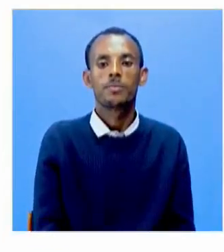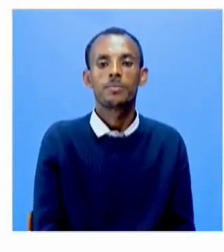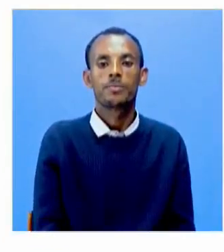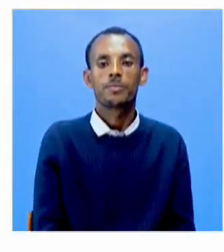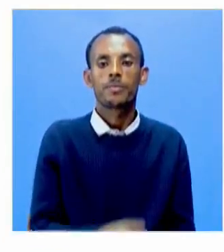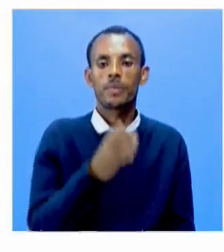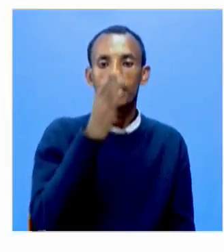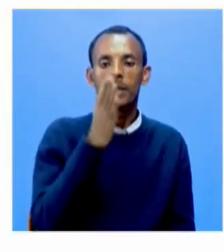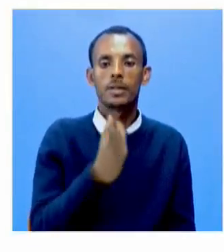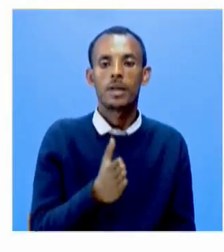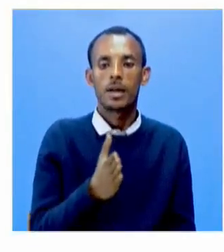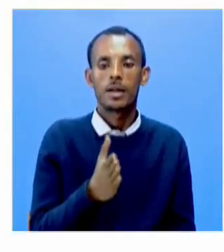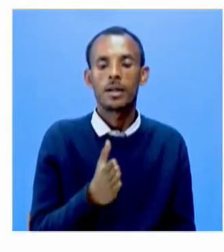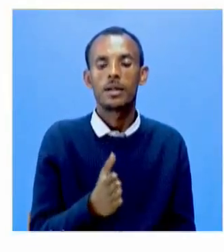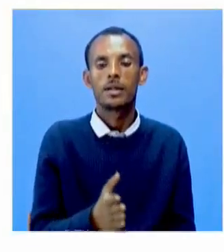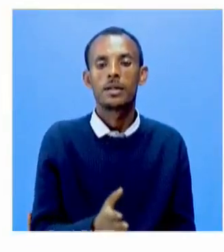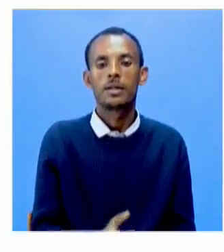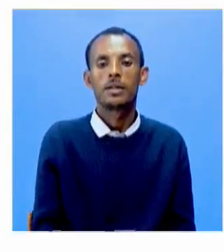side